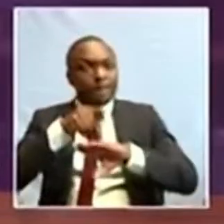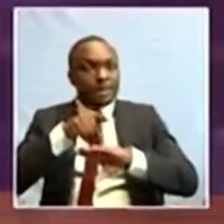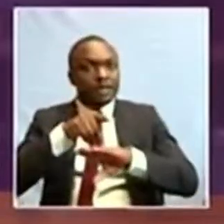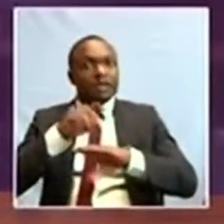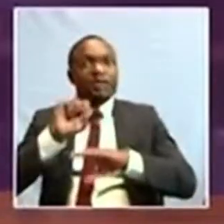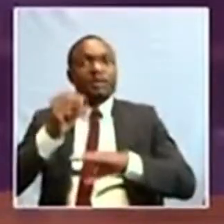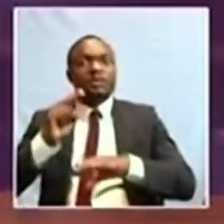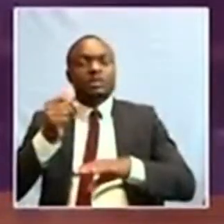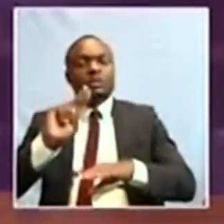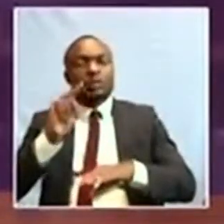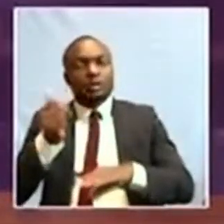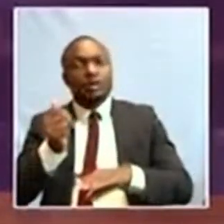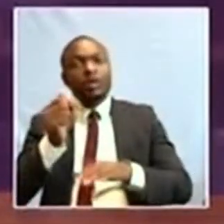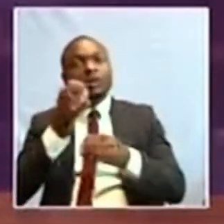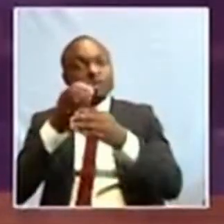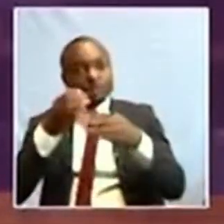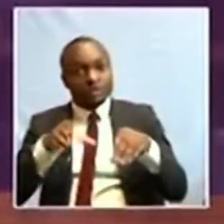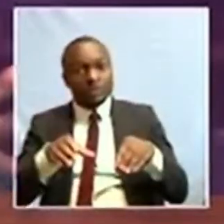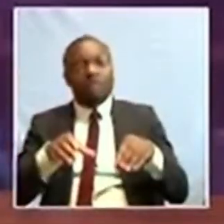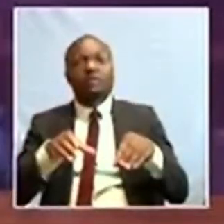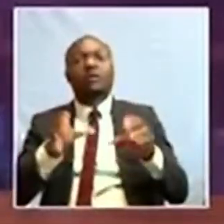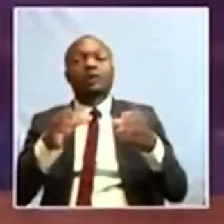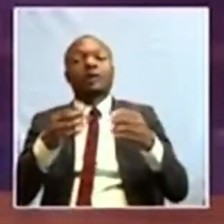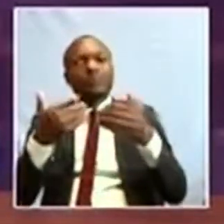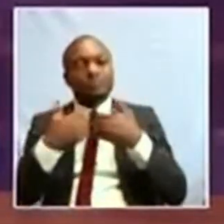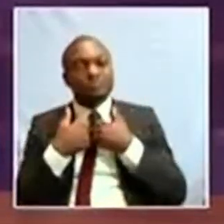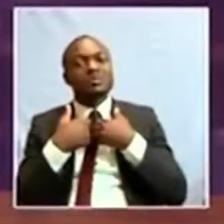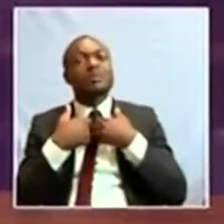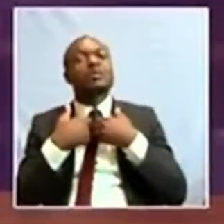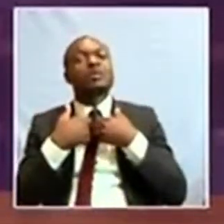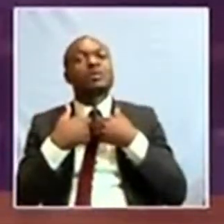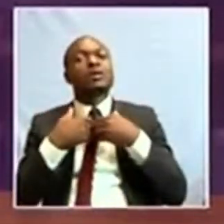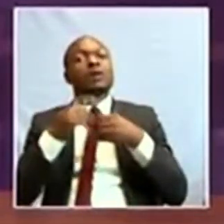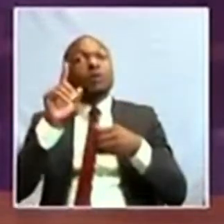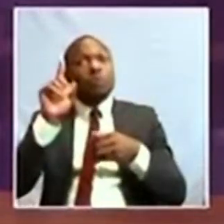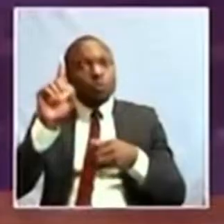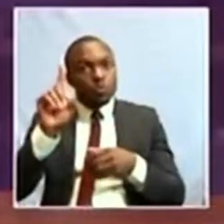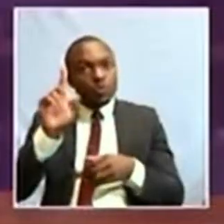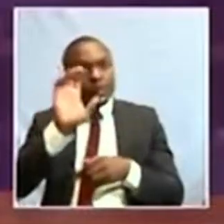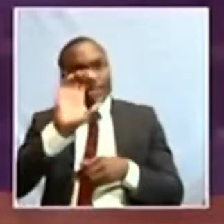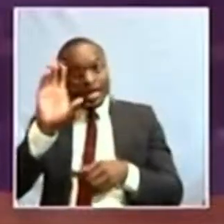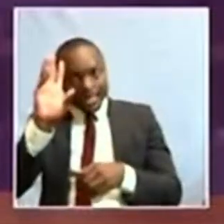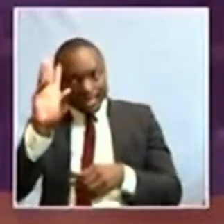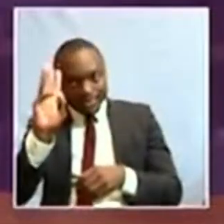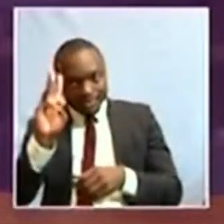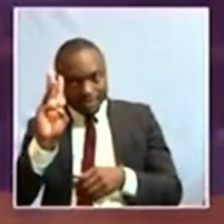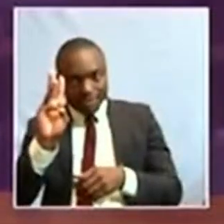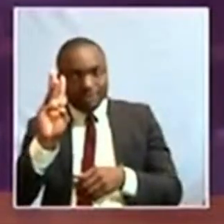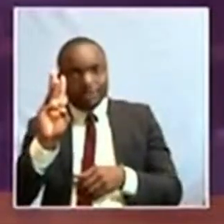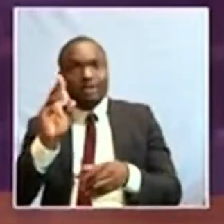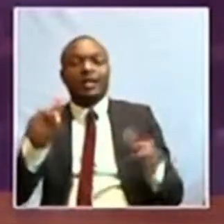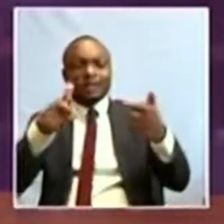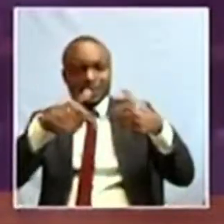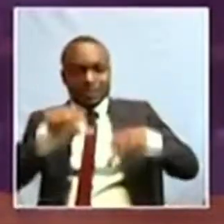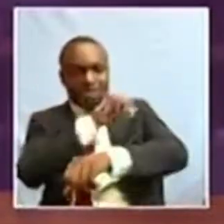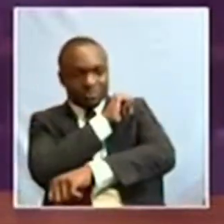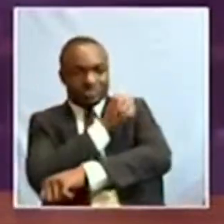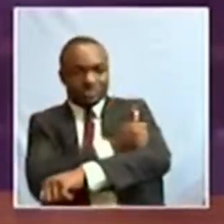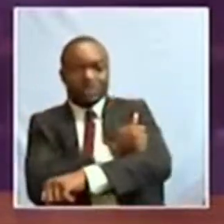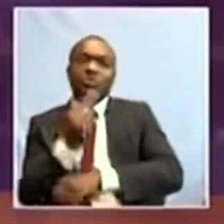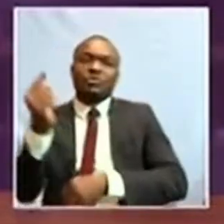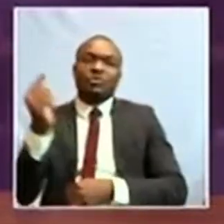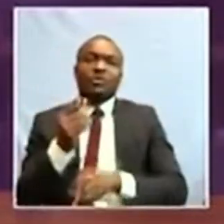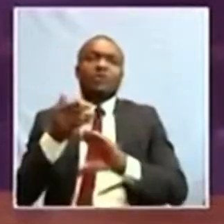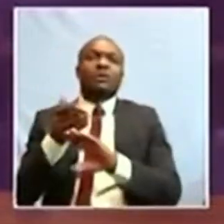Shiwangandu, Chinsali Municipal Council, and still have all the 116 local authorities to